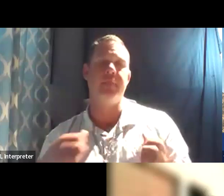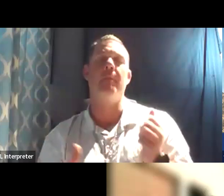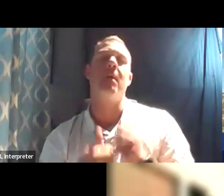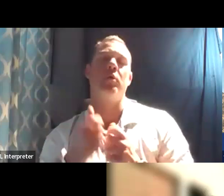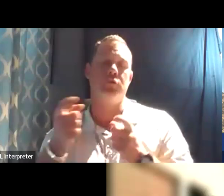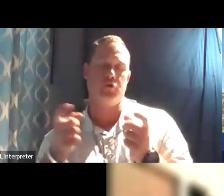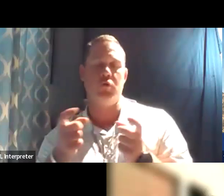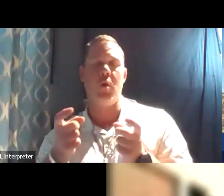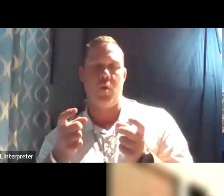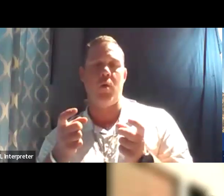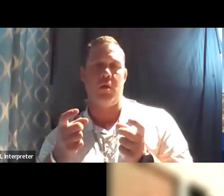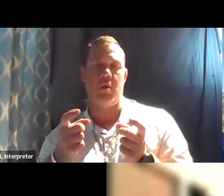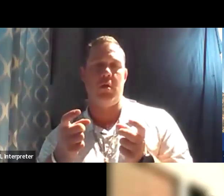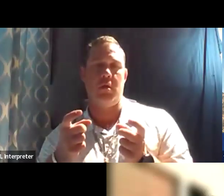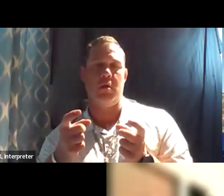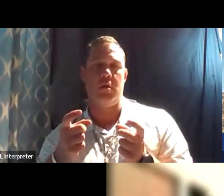over, but